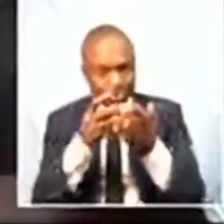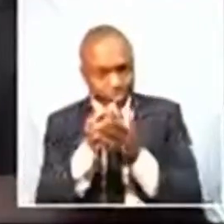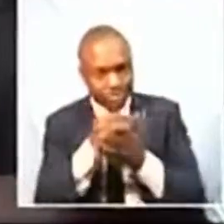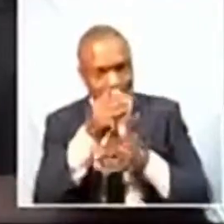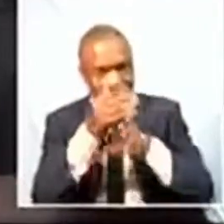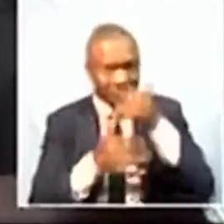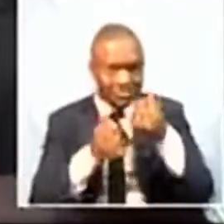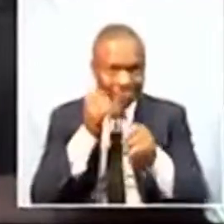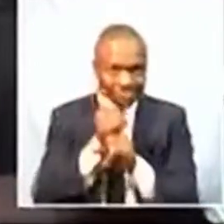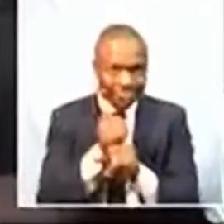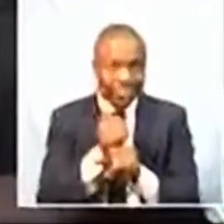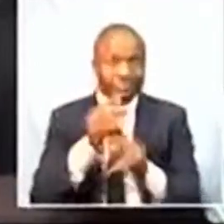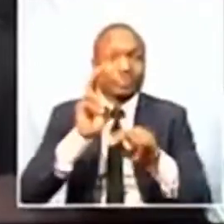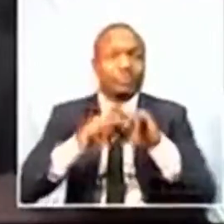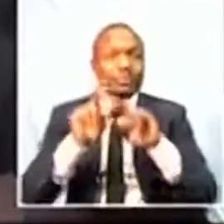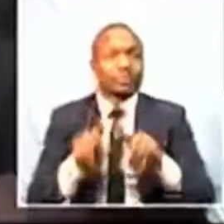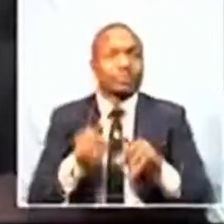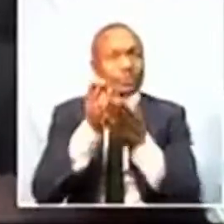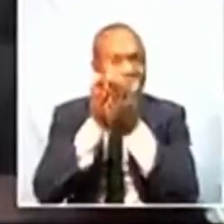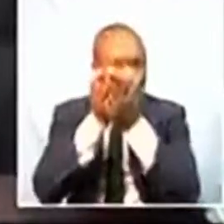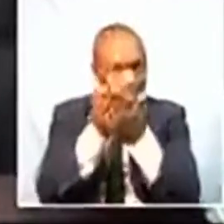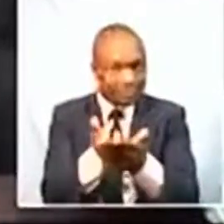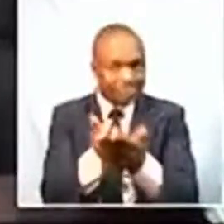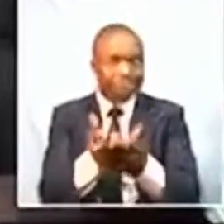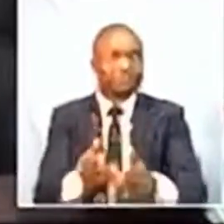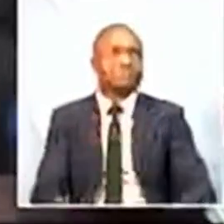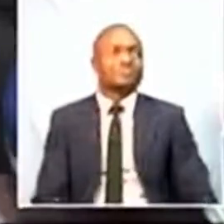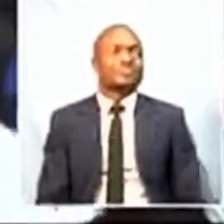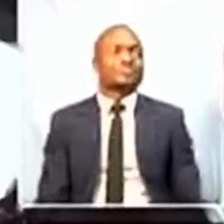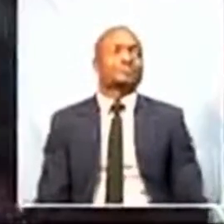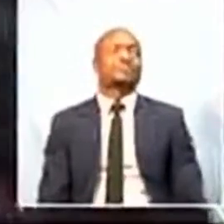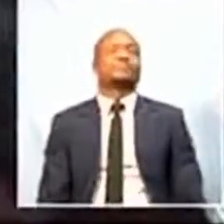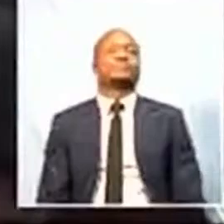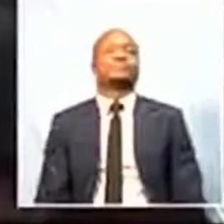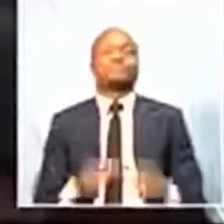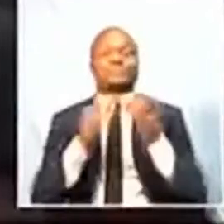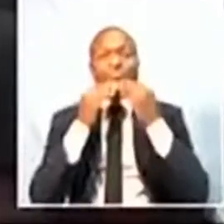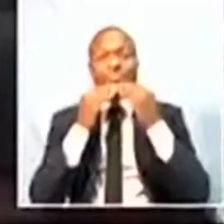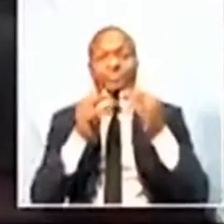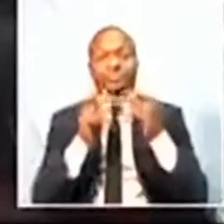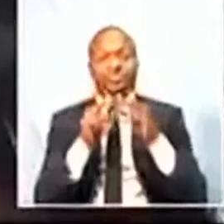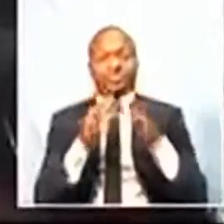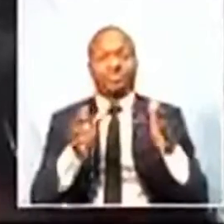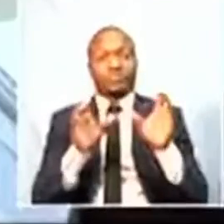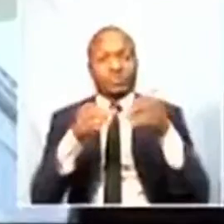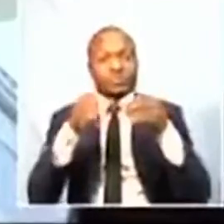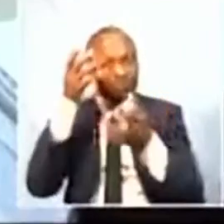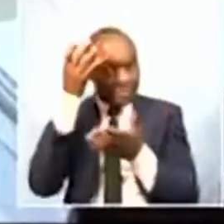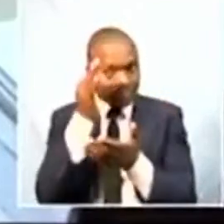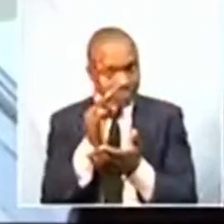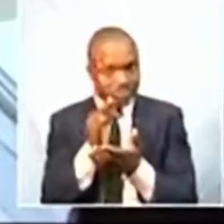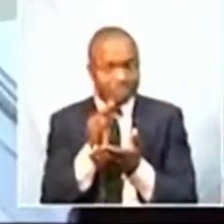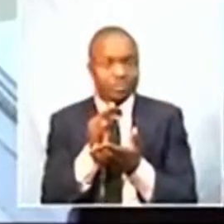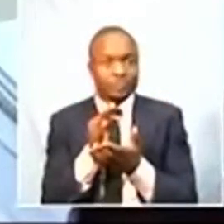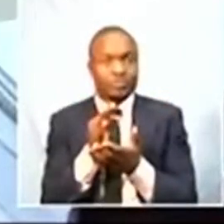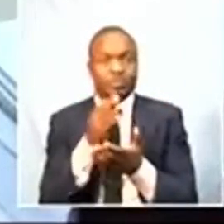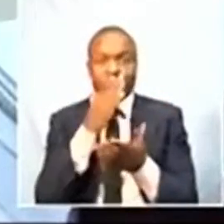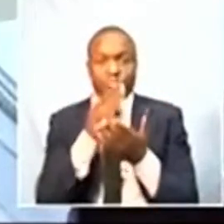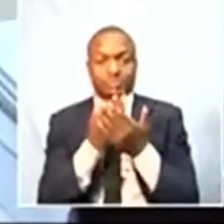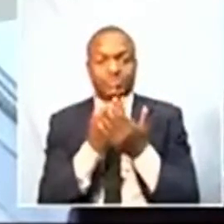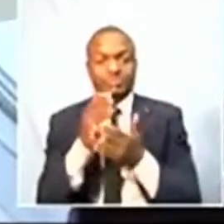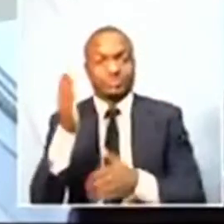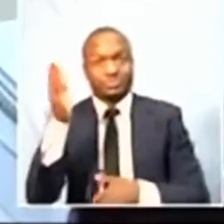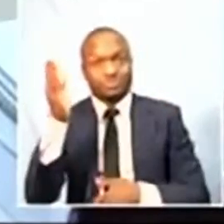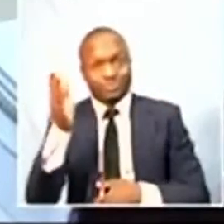financial year. Chair, I submit. Thank you very much, Council Secretary, for that presentation.